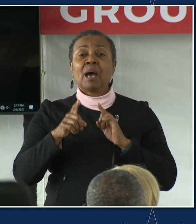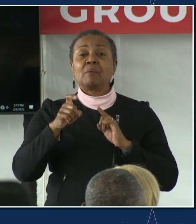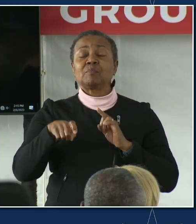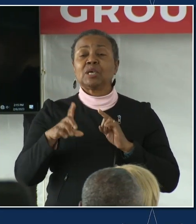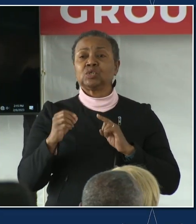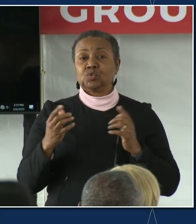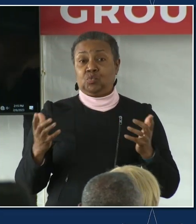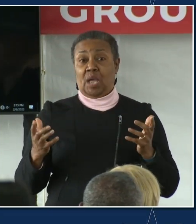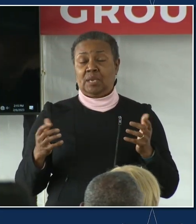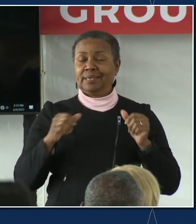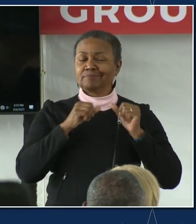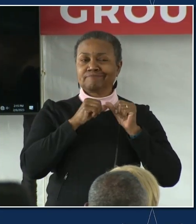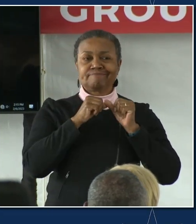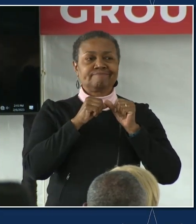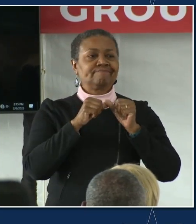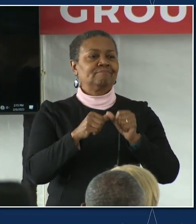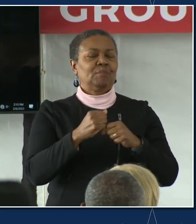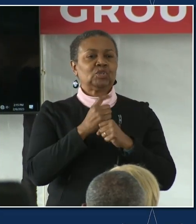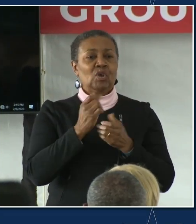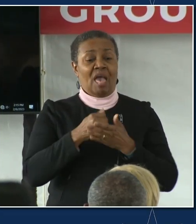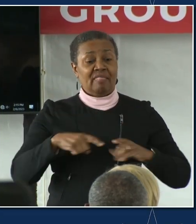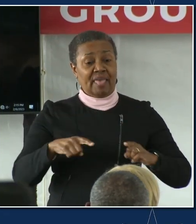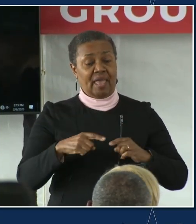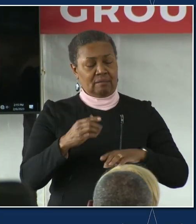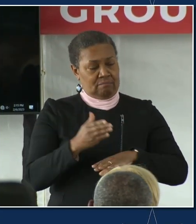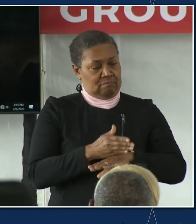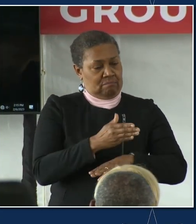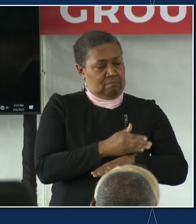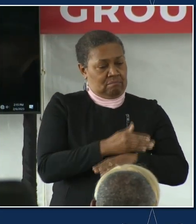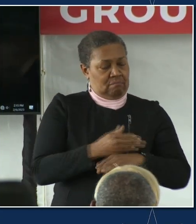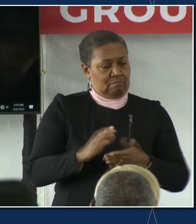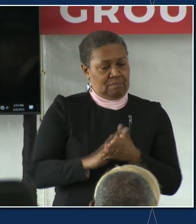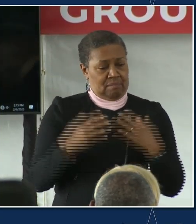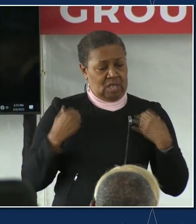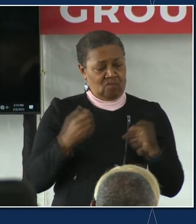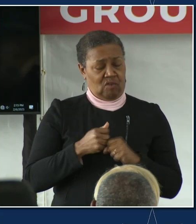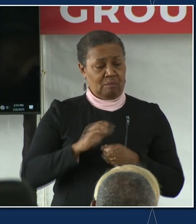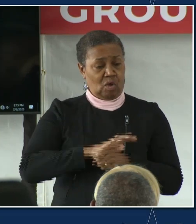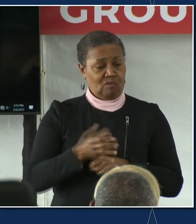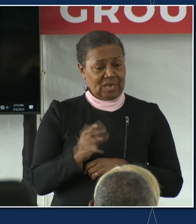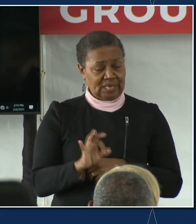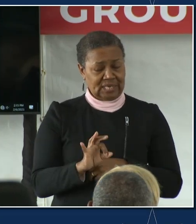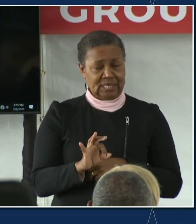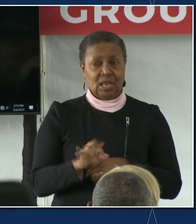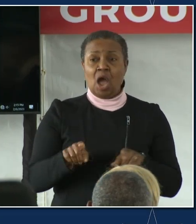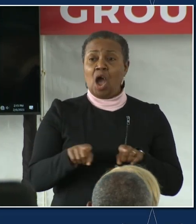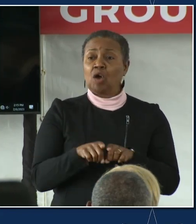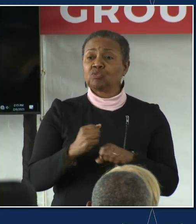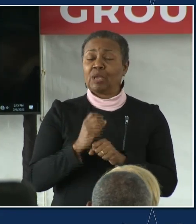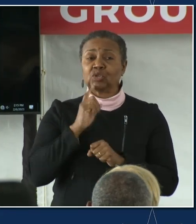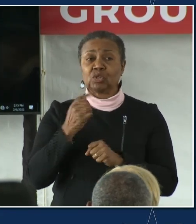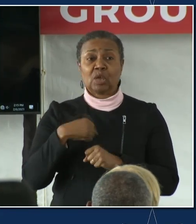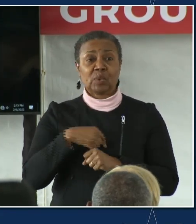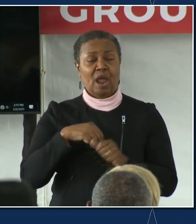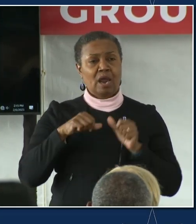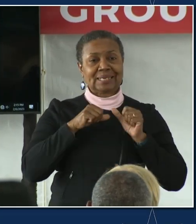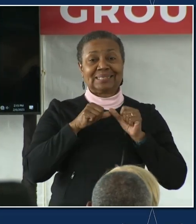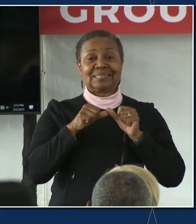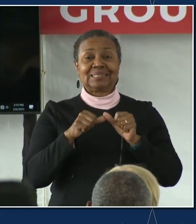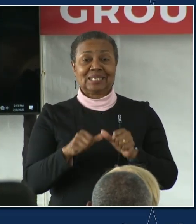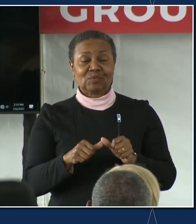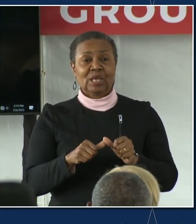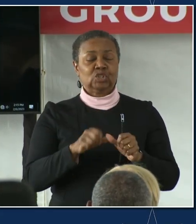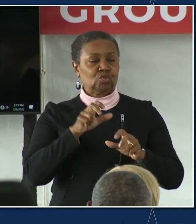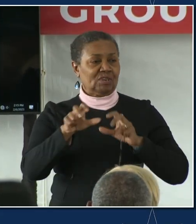do is continue to make sure that they recover from the pandemic. What we must do is make sure that we are continuing